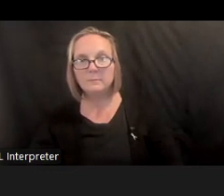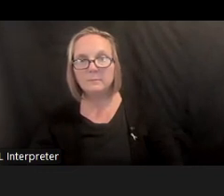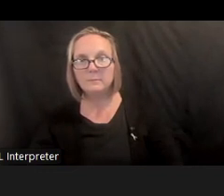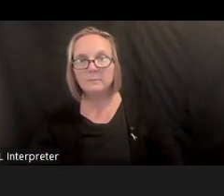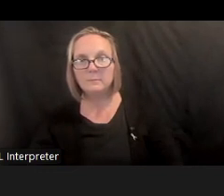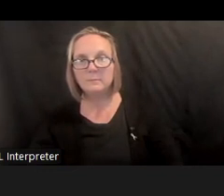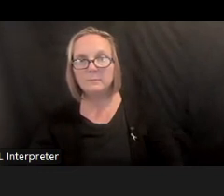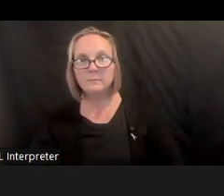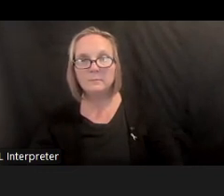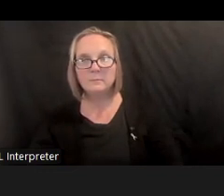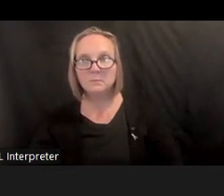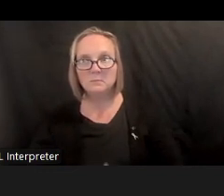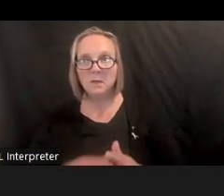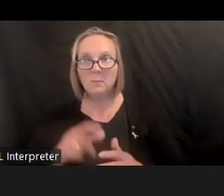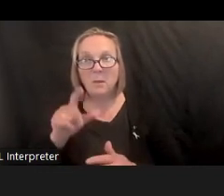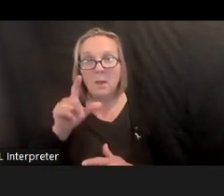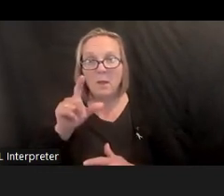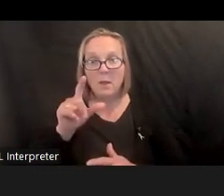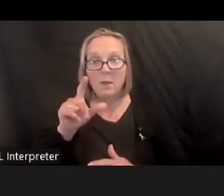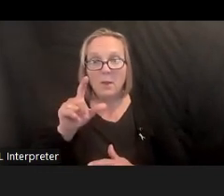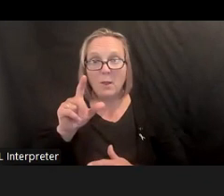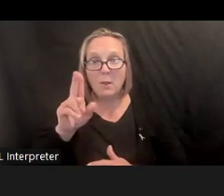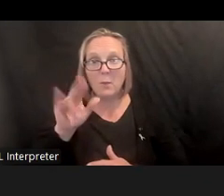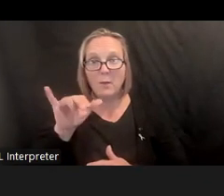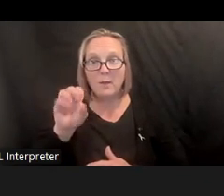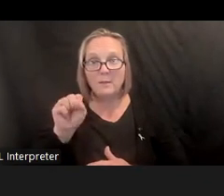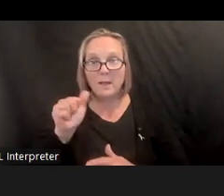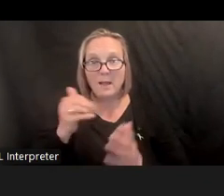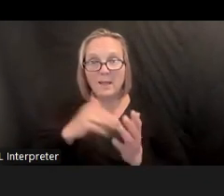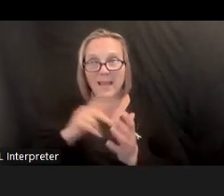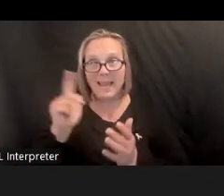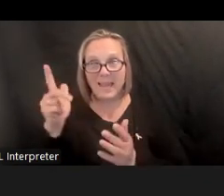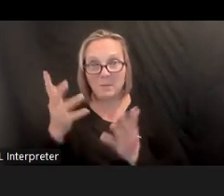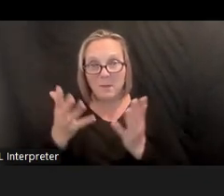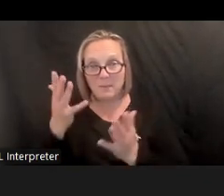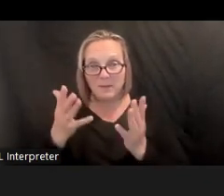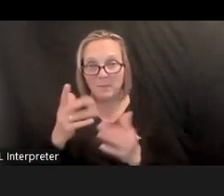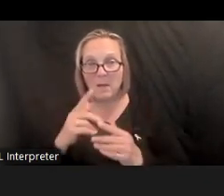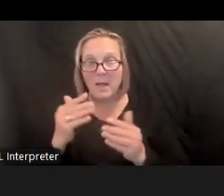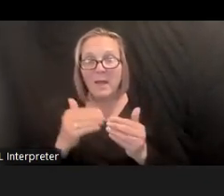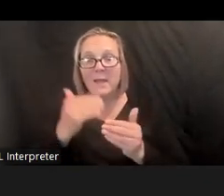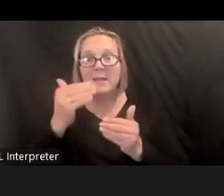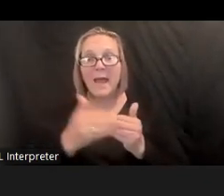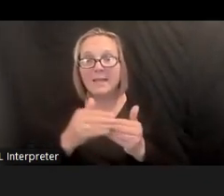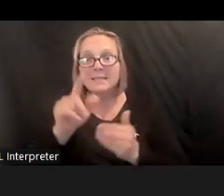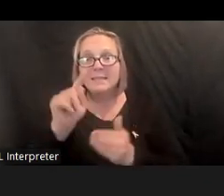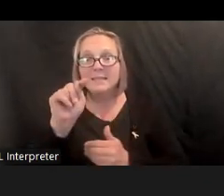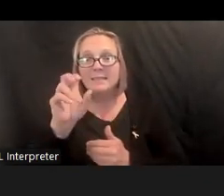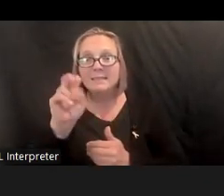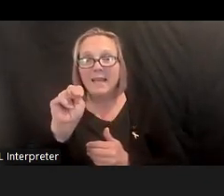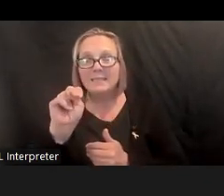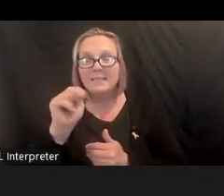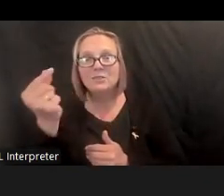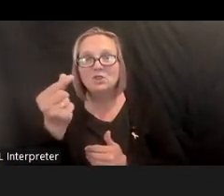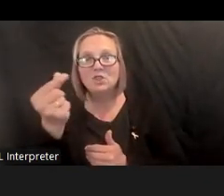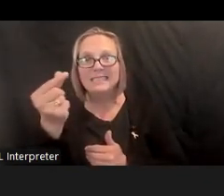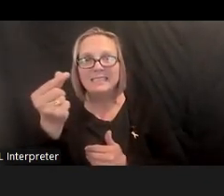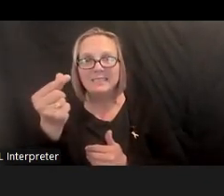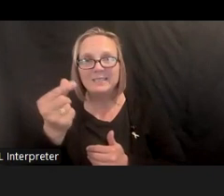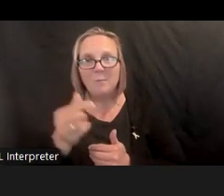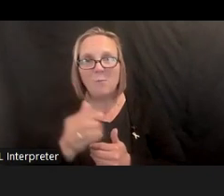Okay, maybe we can come back to Luisa. Next is 10G.